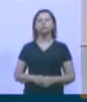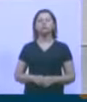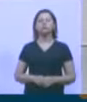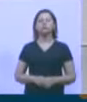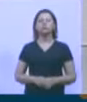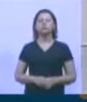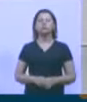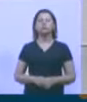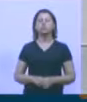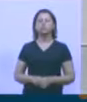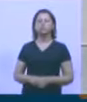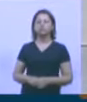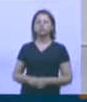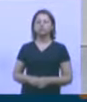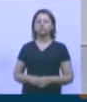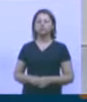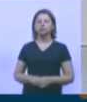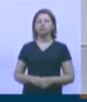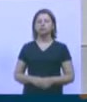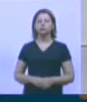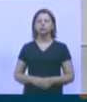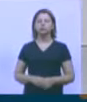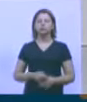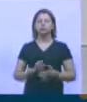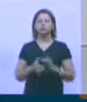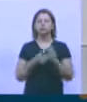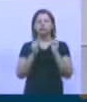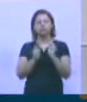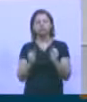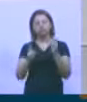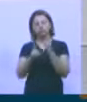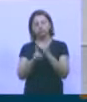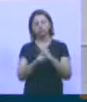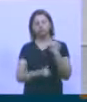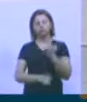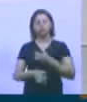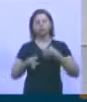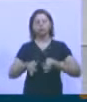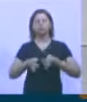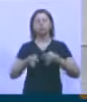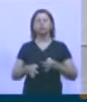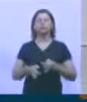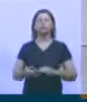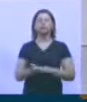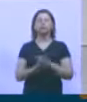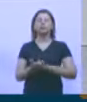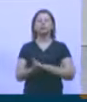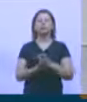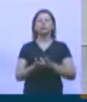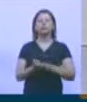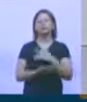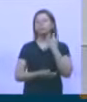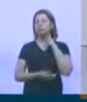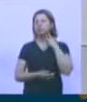us perfect without any blemish. Ele possa nos encontrar perfeitos, sem nenhuma